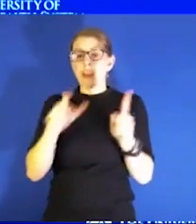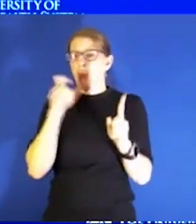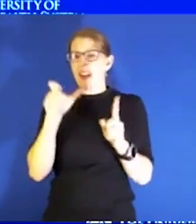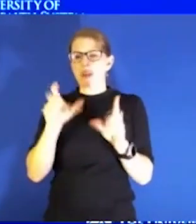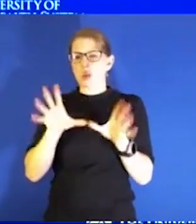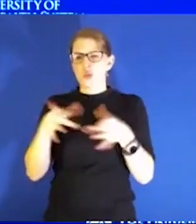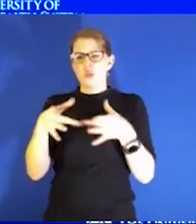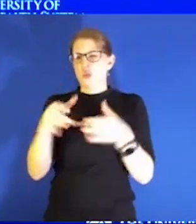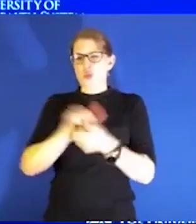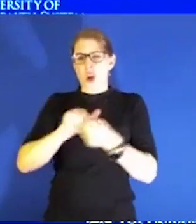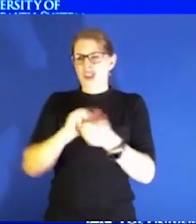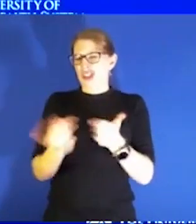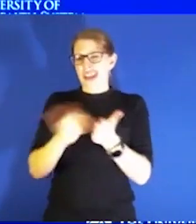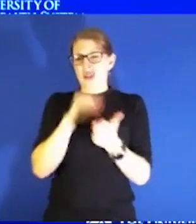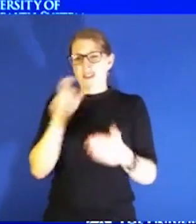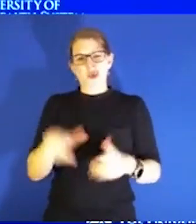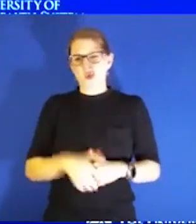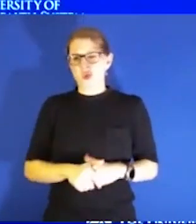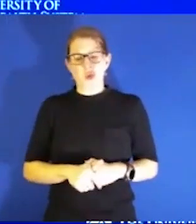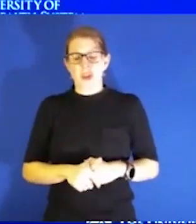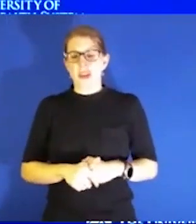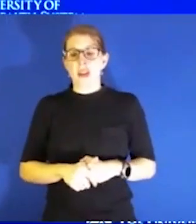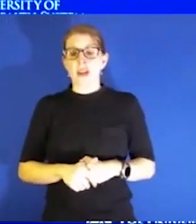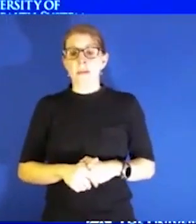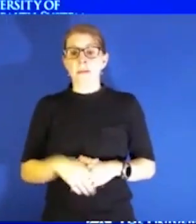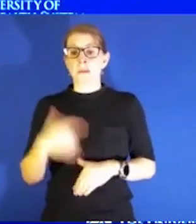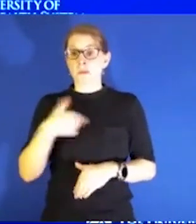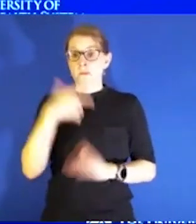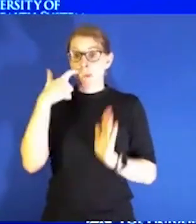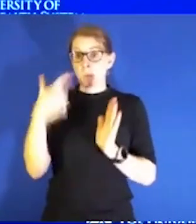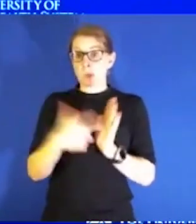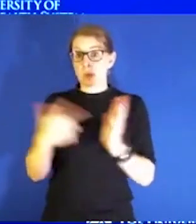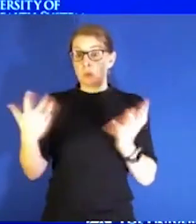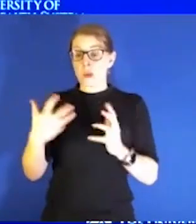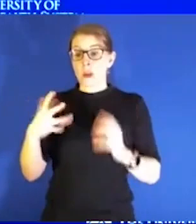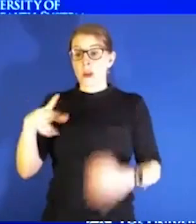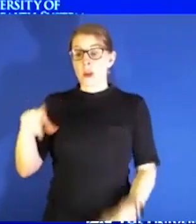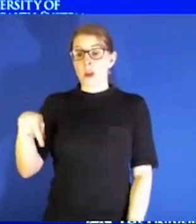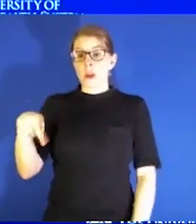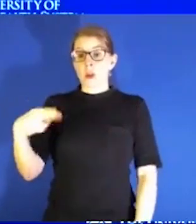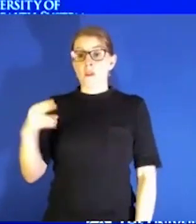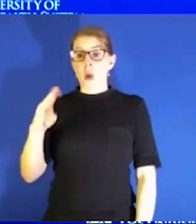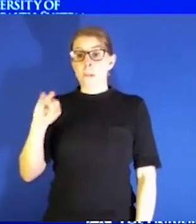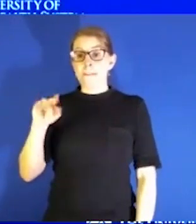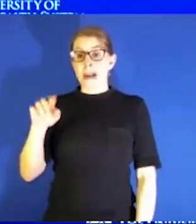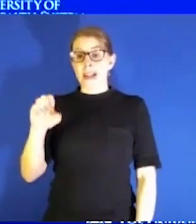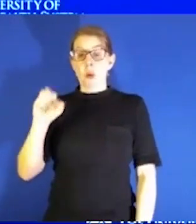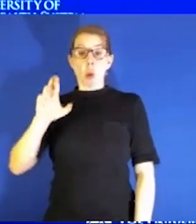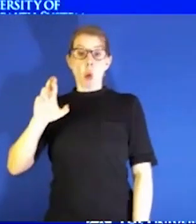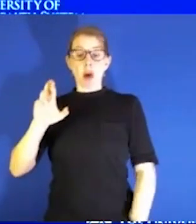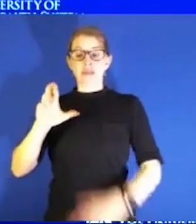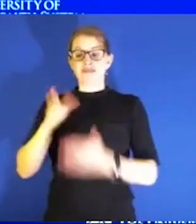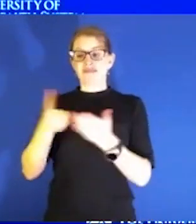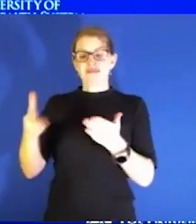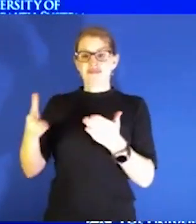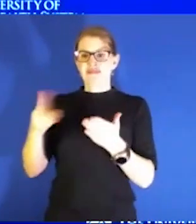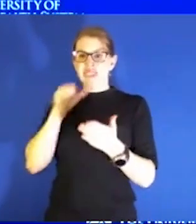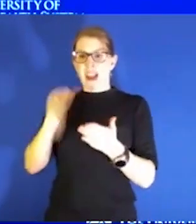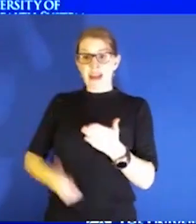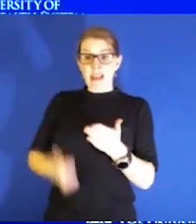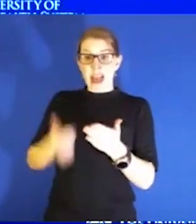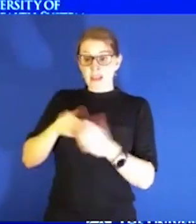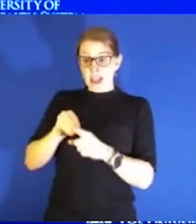dishes. What we have seen truly is that fomite, or inanimate object exposure and infection,